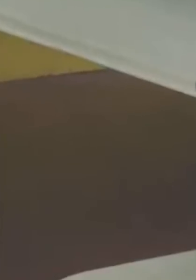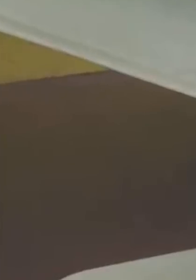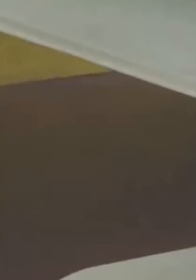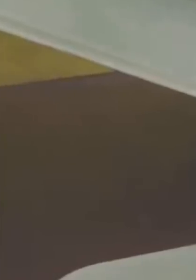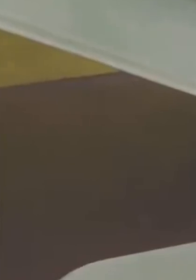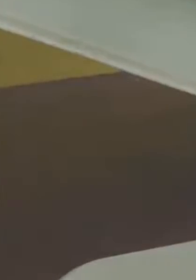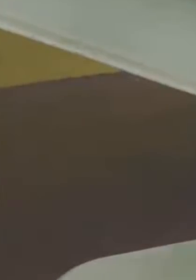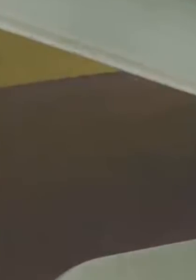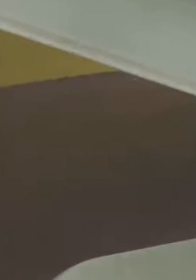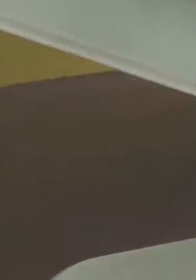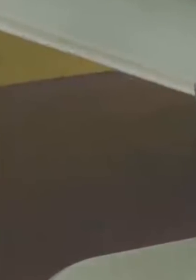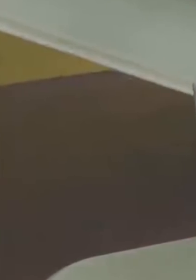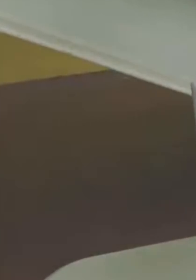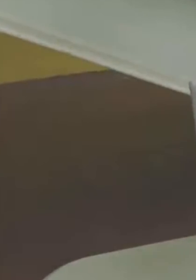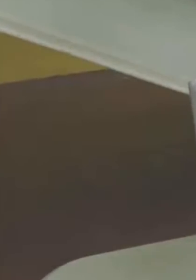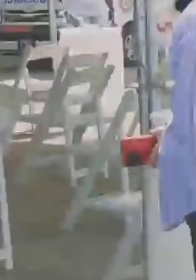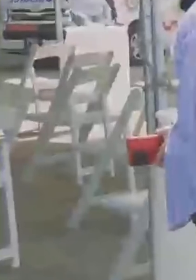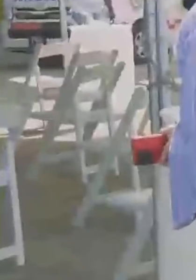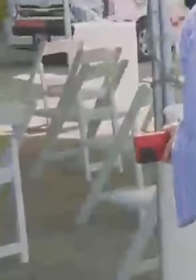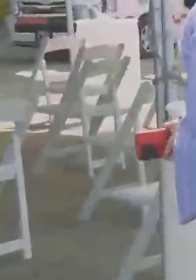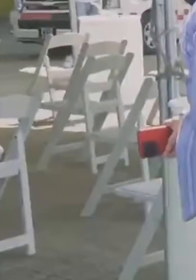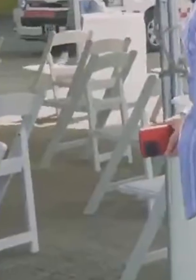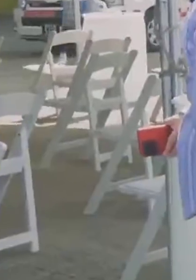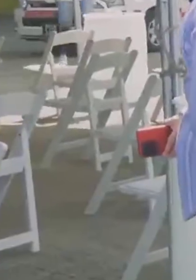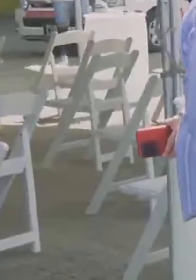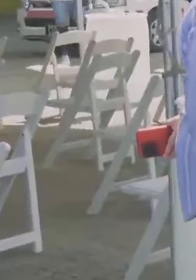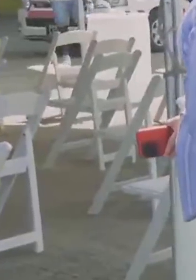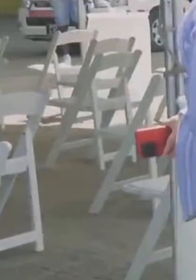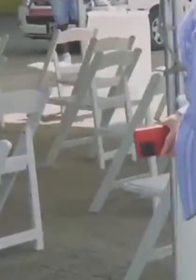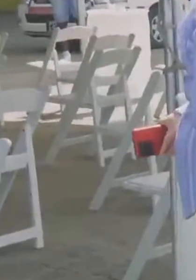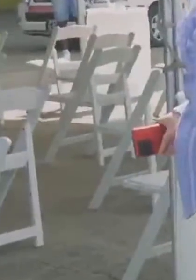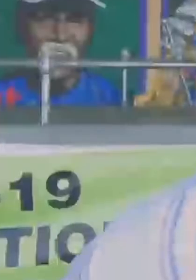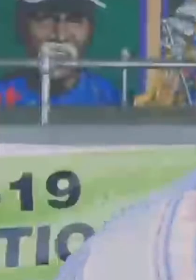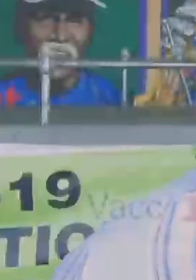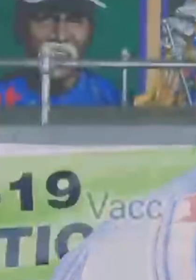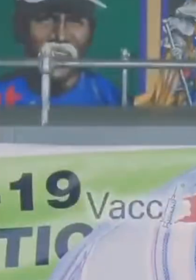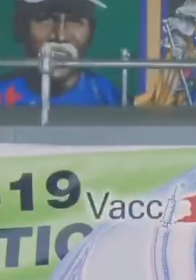Everything has been running smoothly since the beginning, and